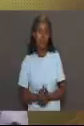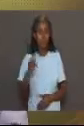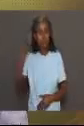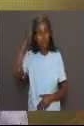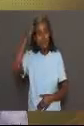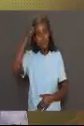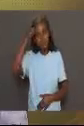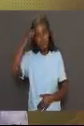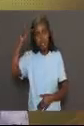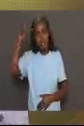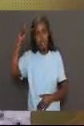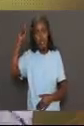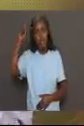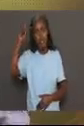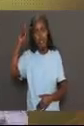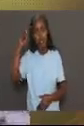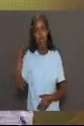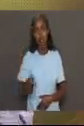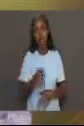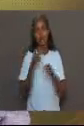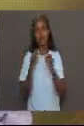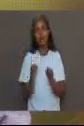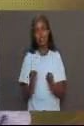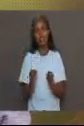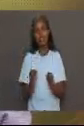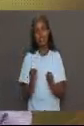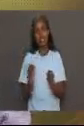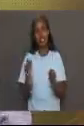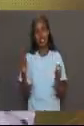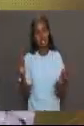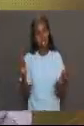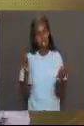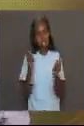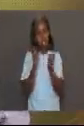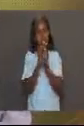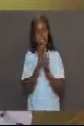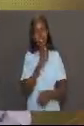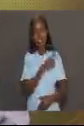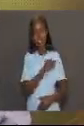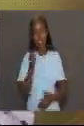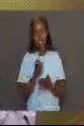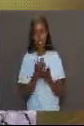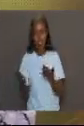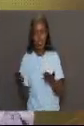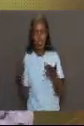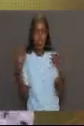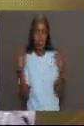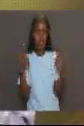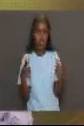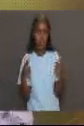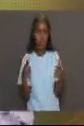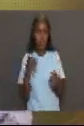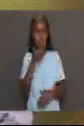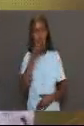Theoretical probability is the likeliness of an event happening